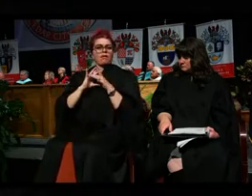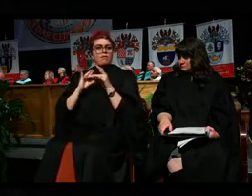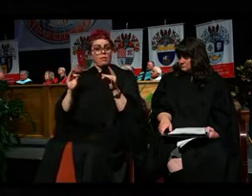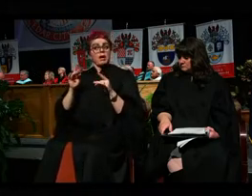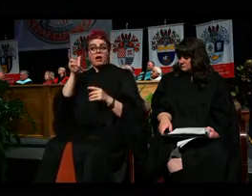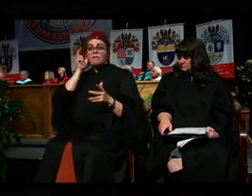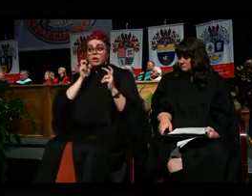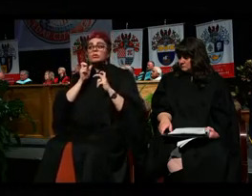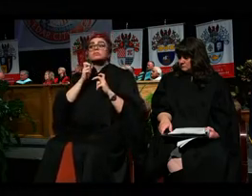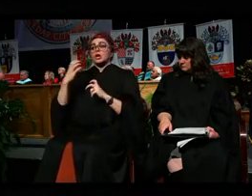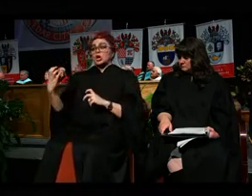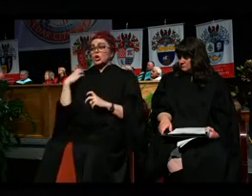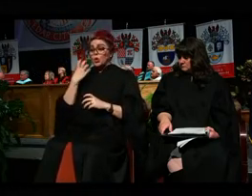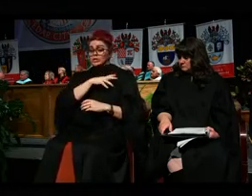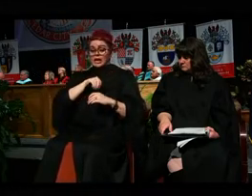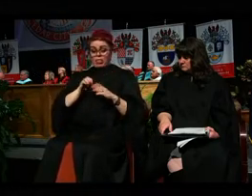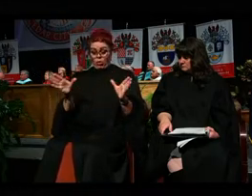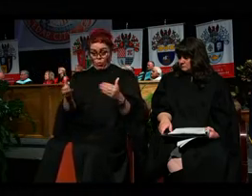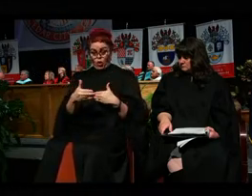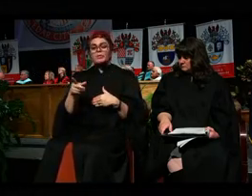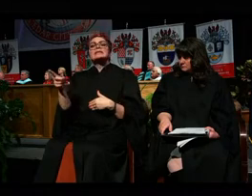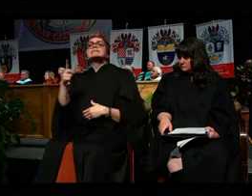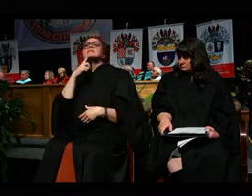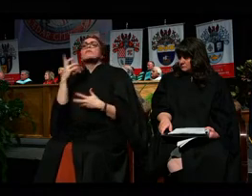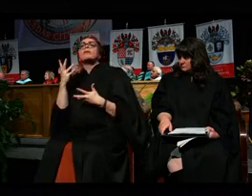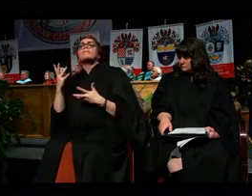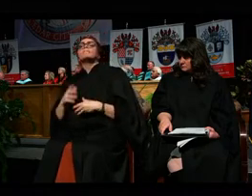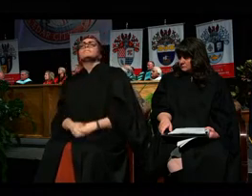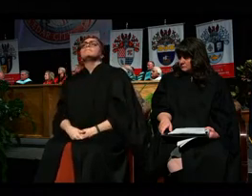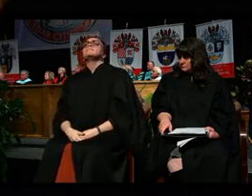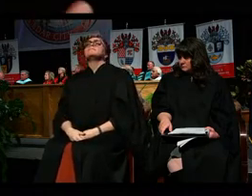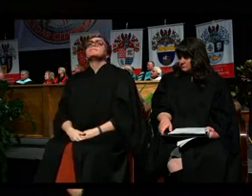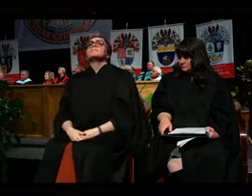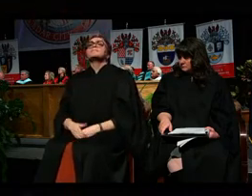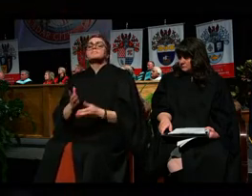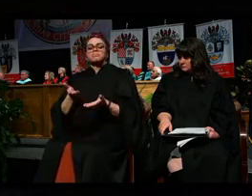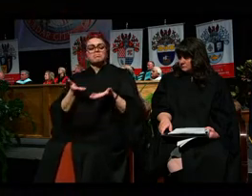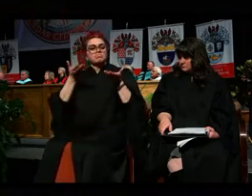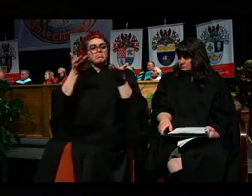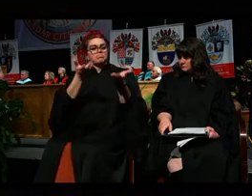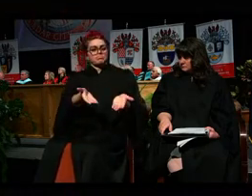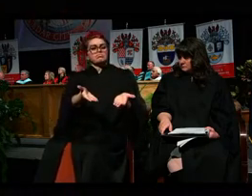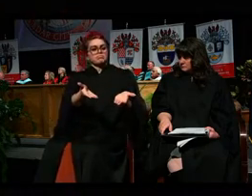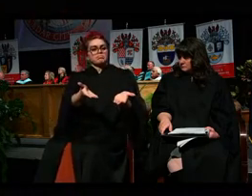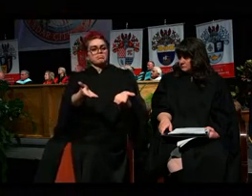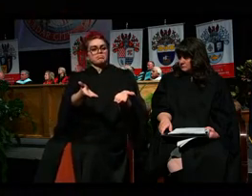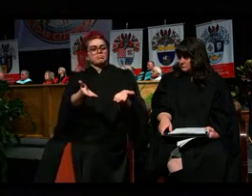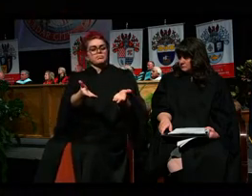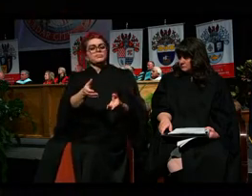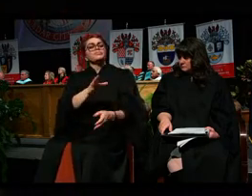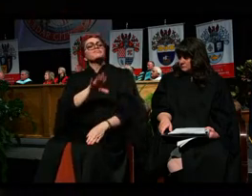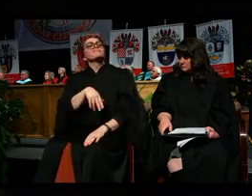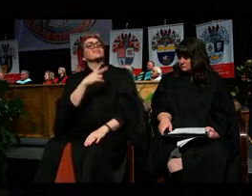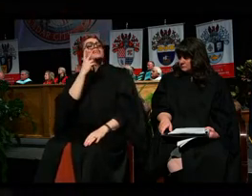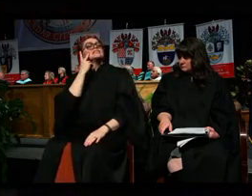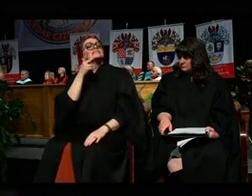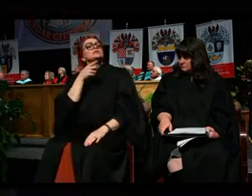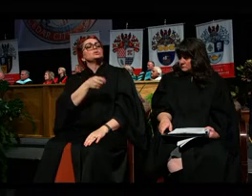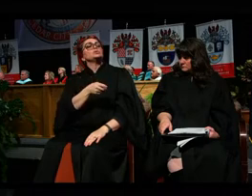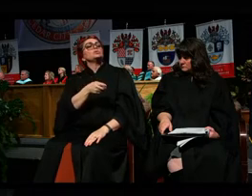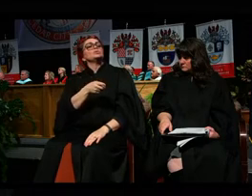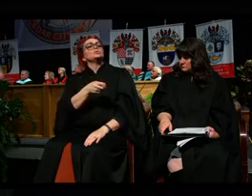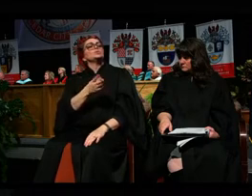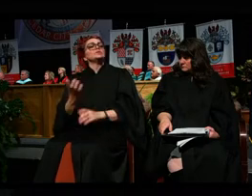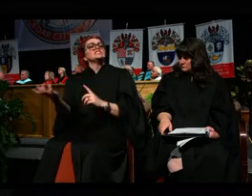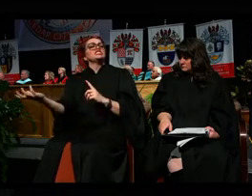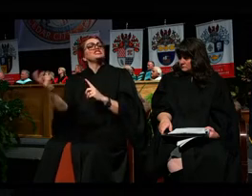coaches that actually were in the room when he said it, handed them the box and said, "I'll see you in the